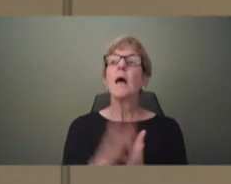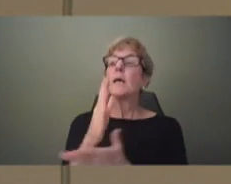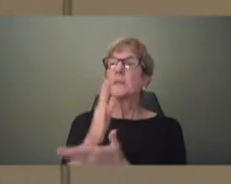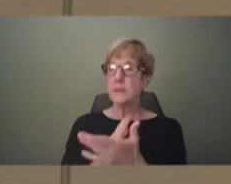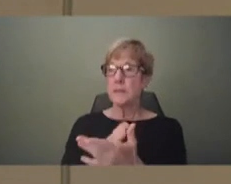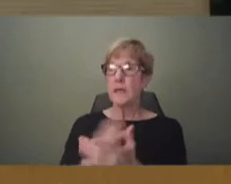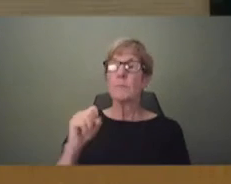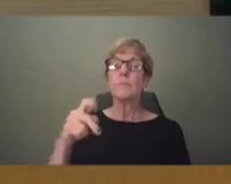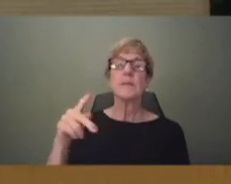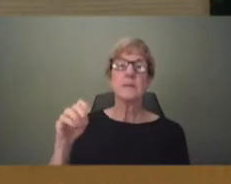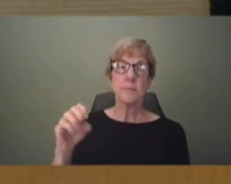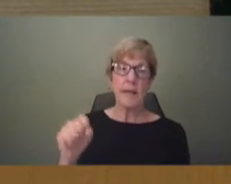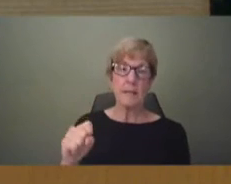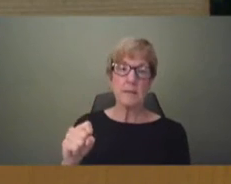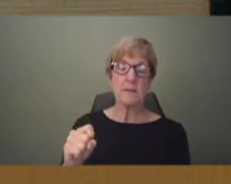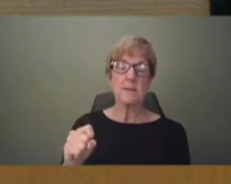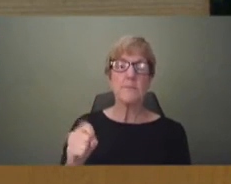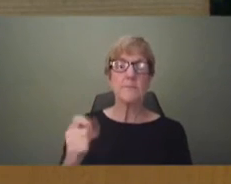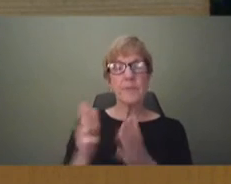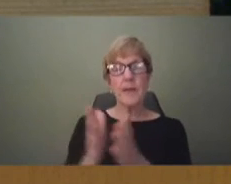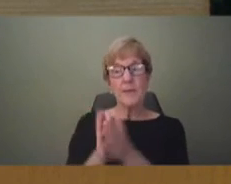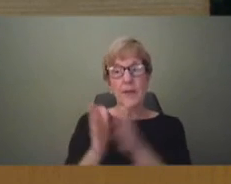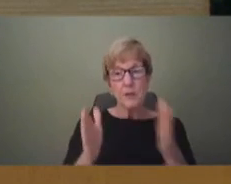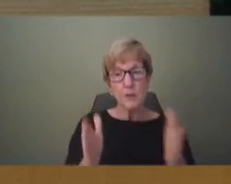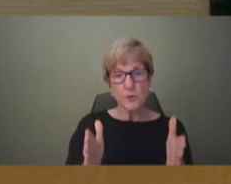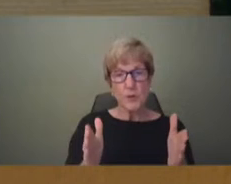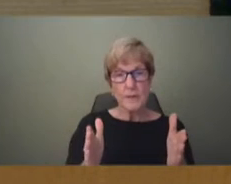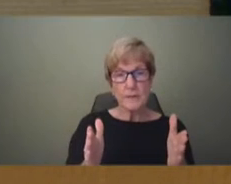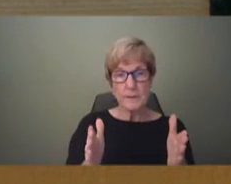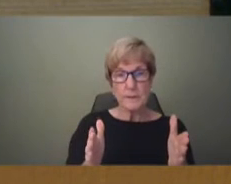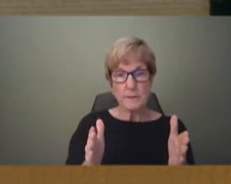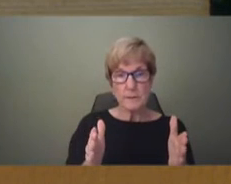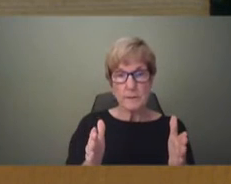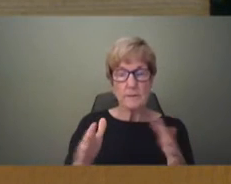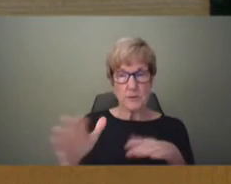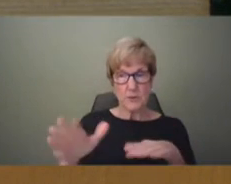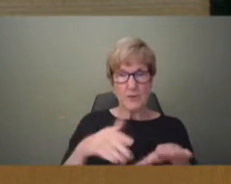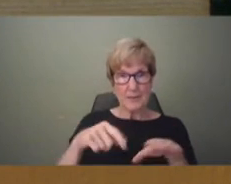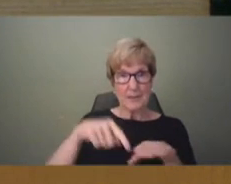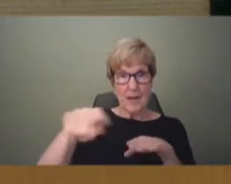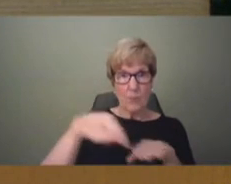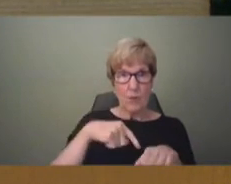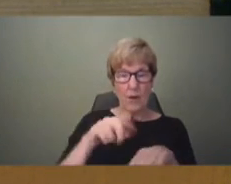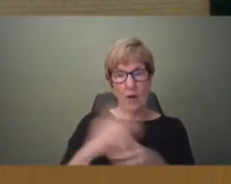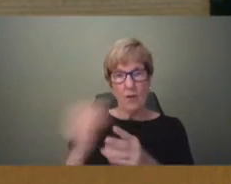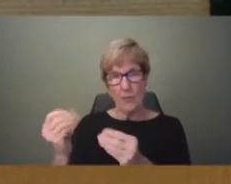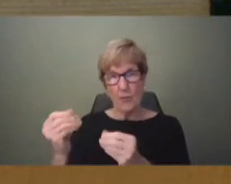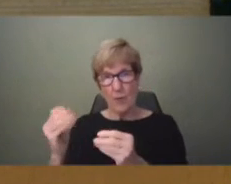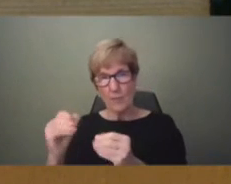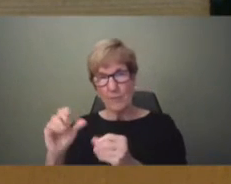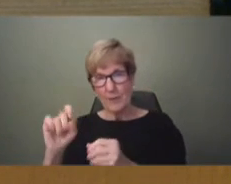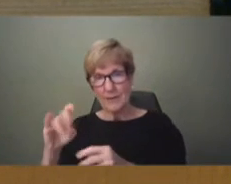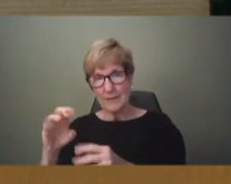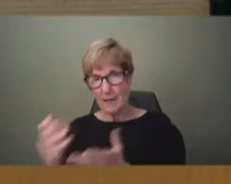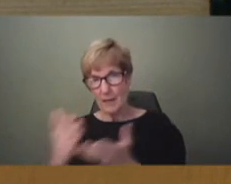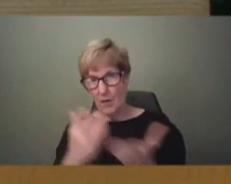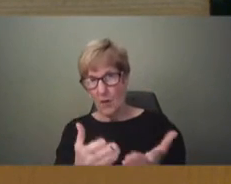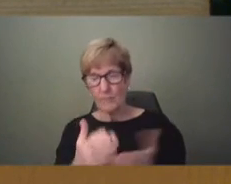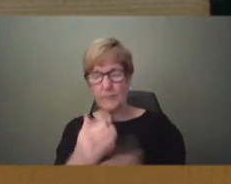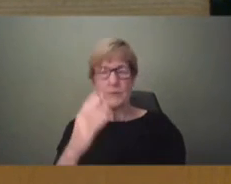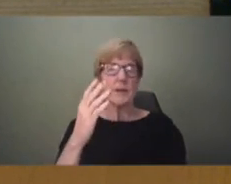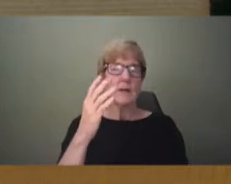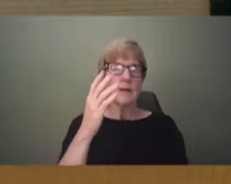point out that are actually adjacent to the sidewalk that are on the property side that are being offered so some tree